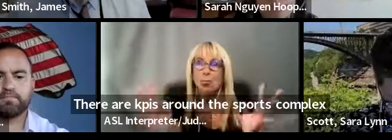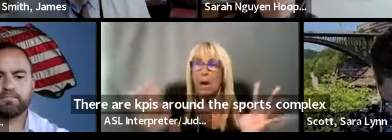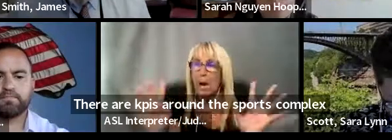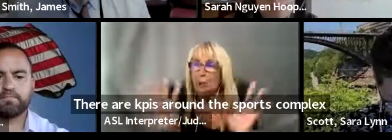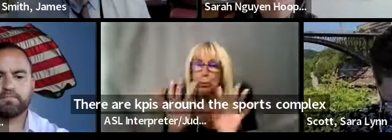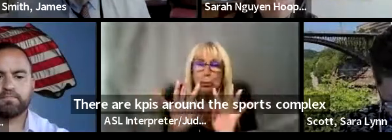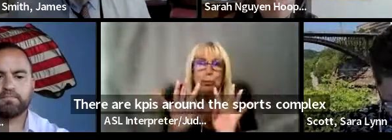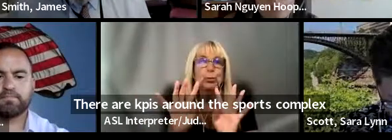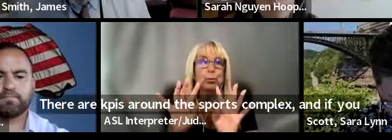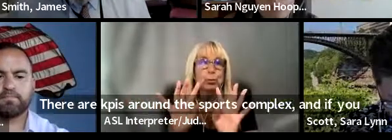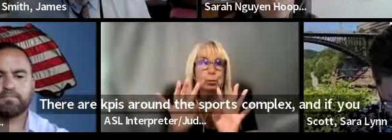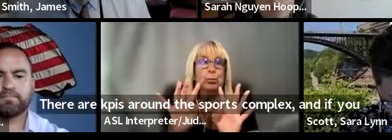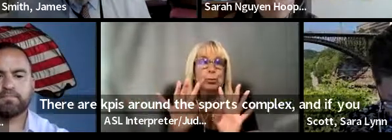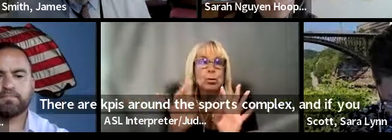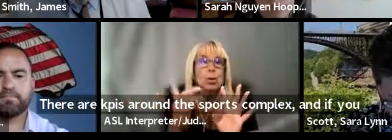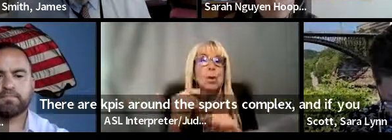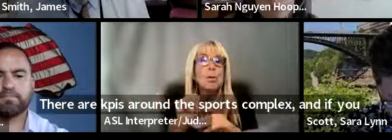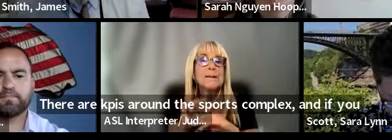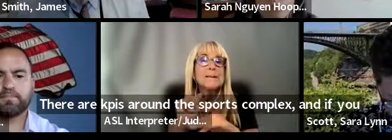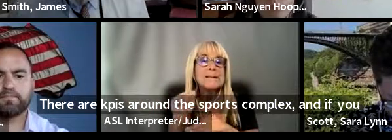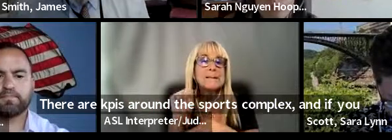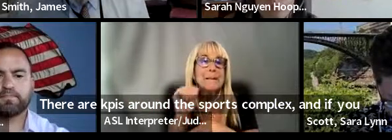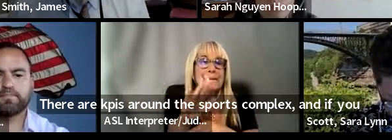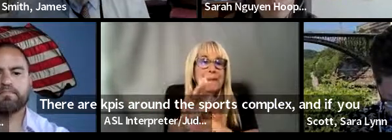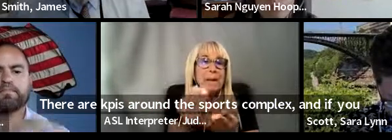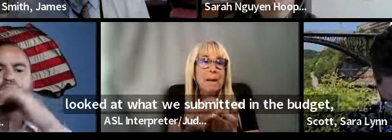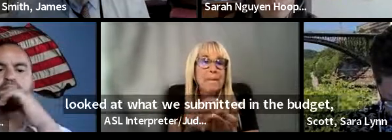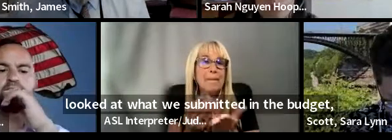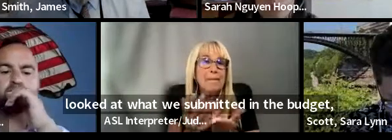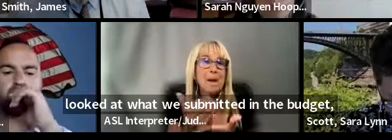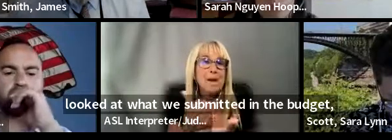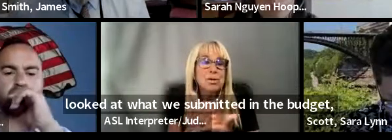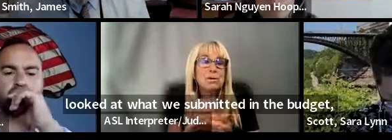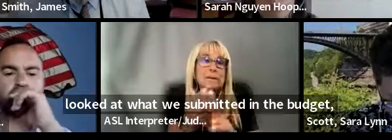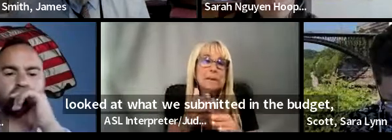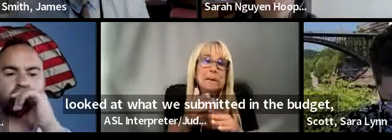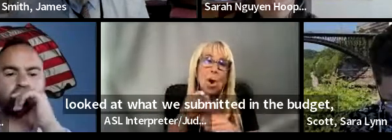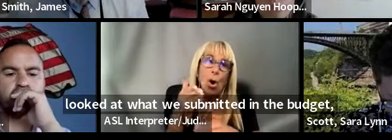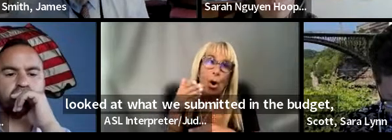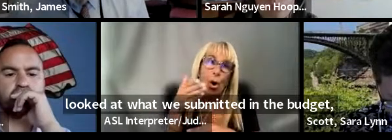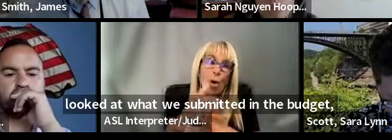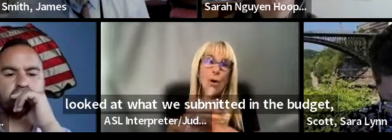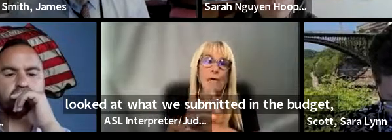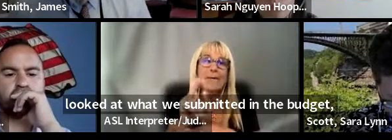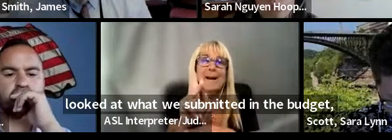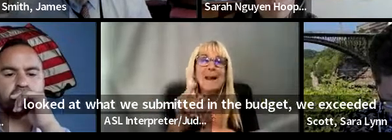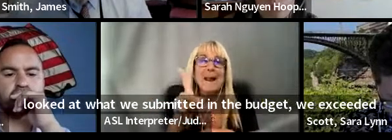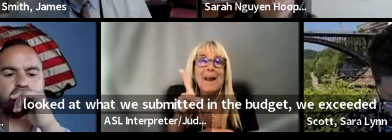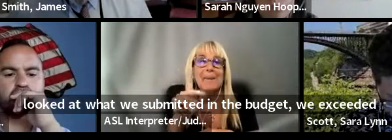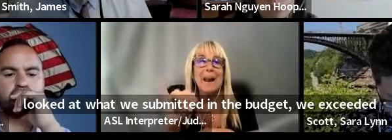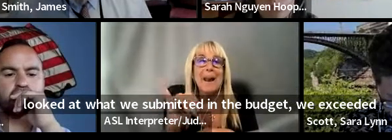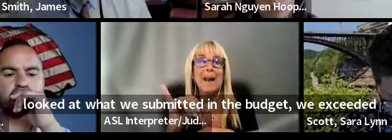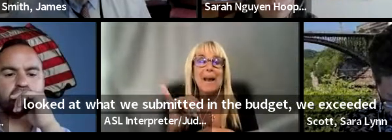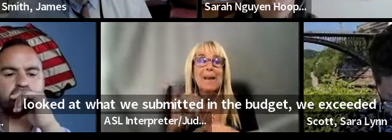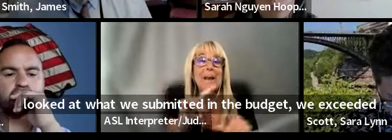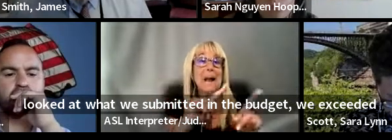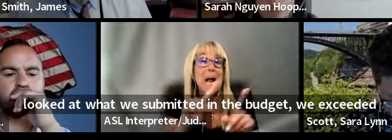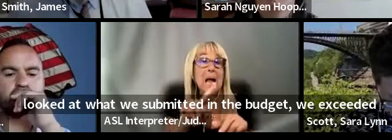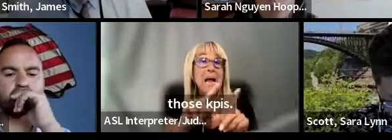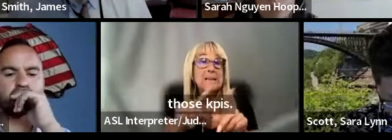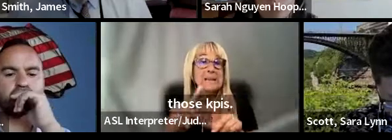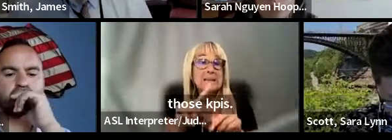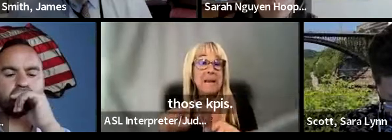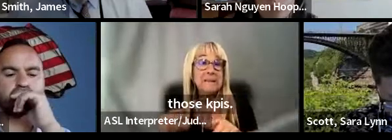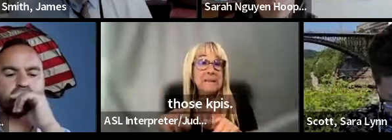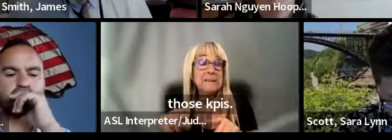at what we submitted in the budget, we exceeded those KPIs. The attendance at the sports